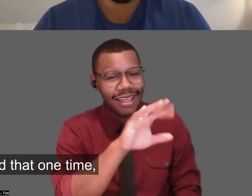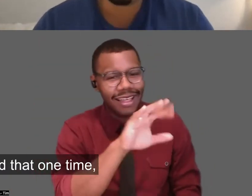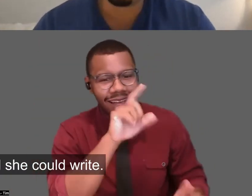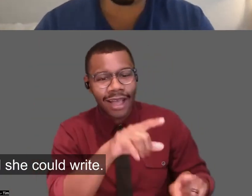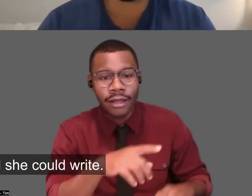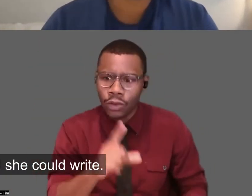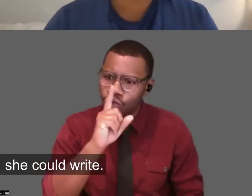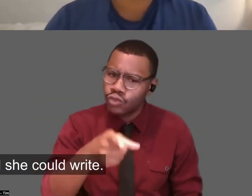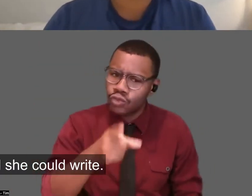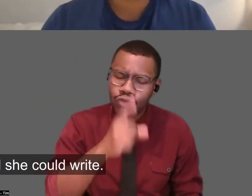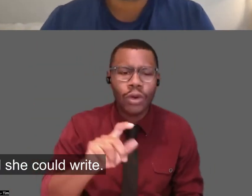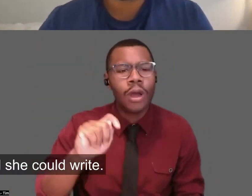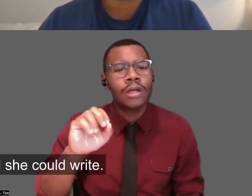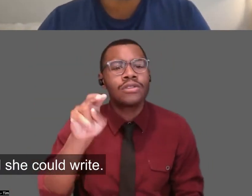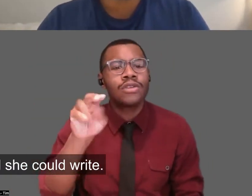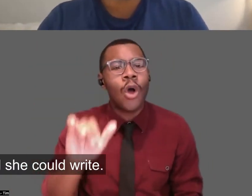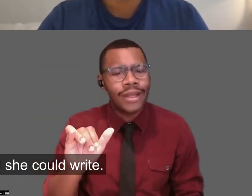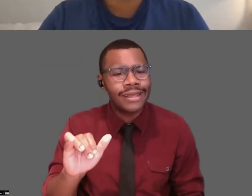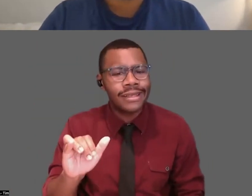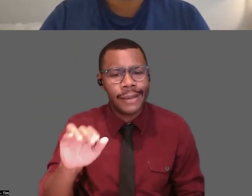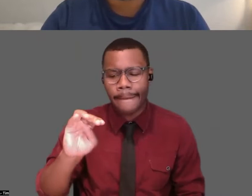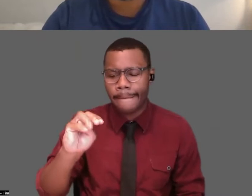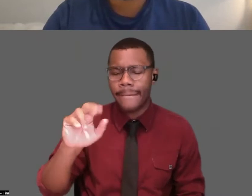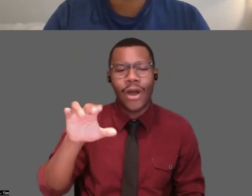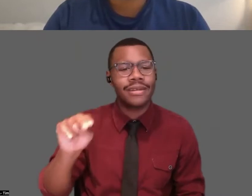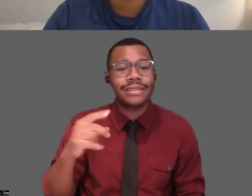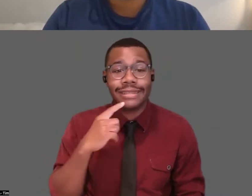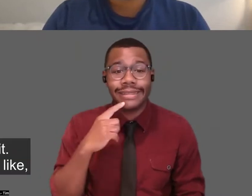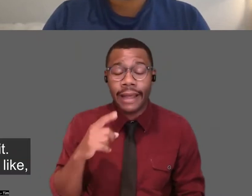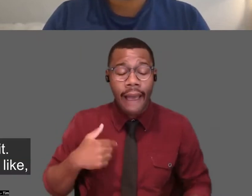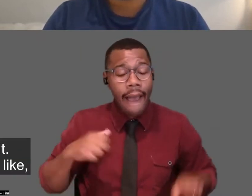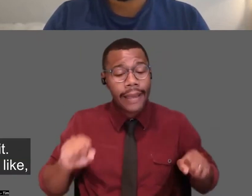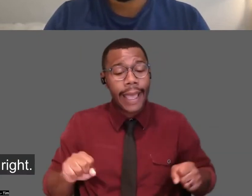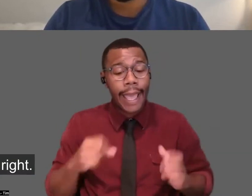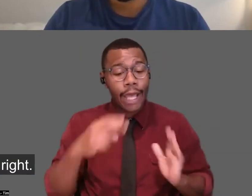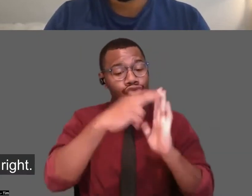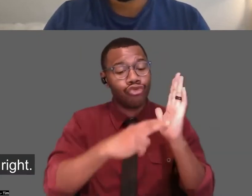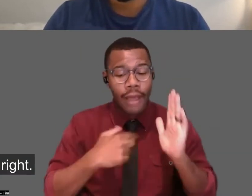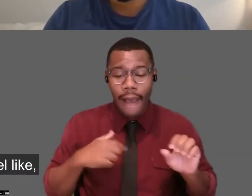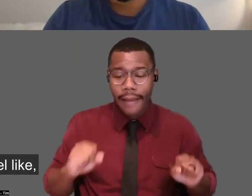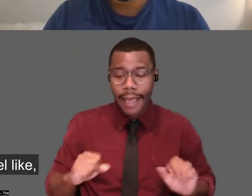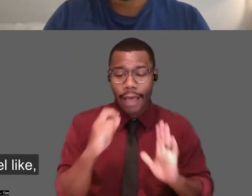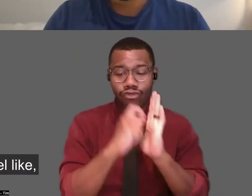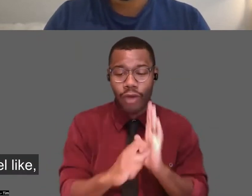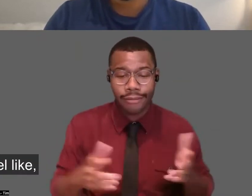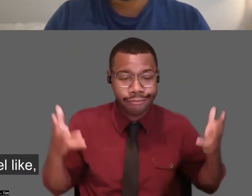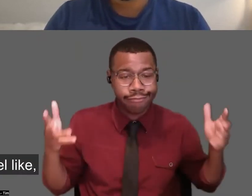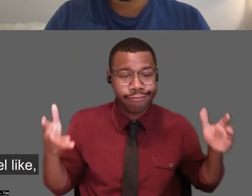one time, that she could read and she could write. And I was like, that sounds right. And